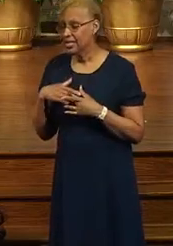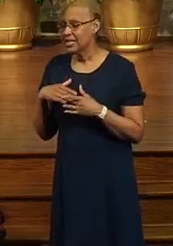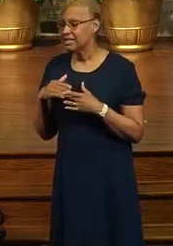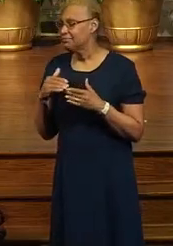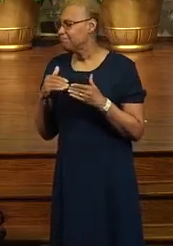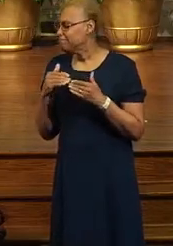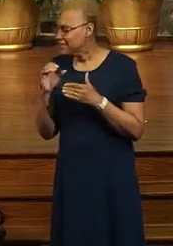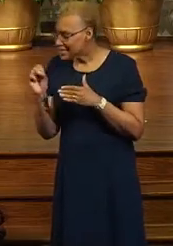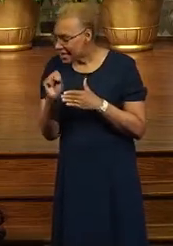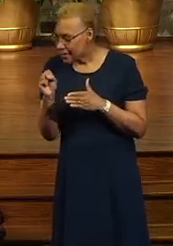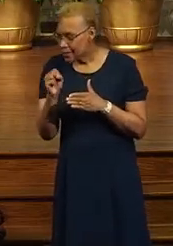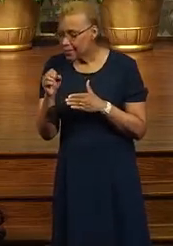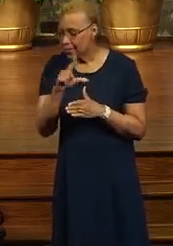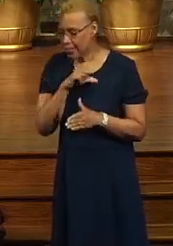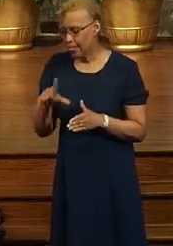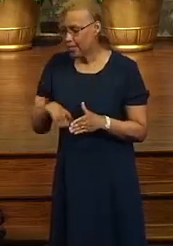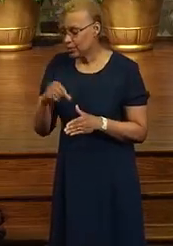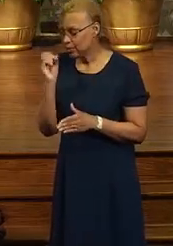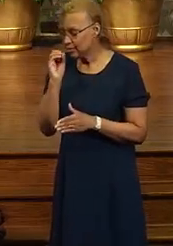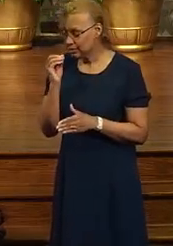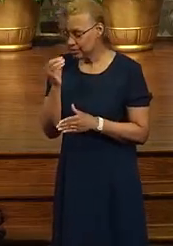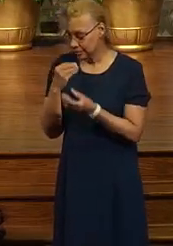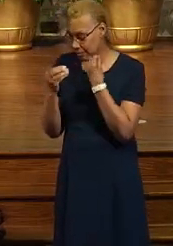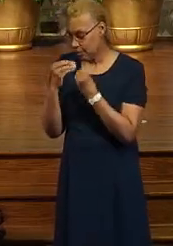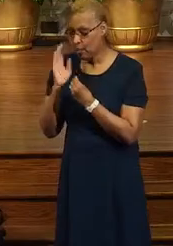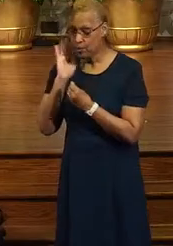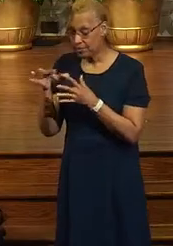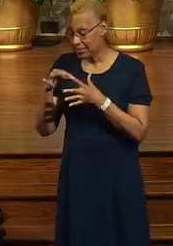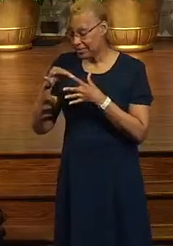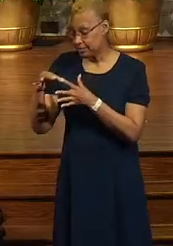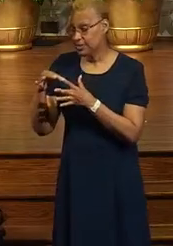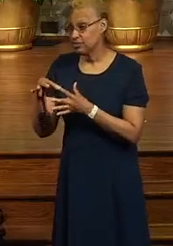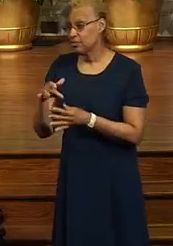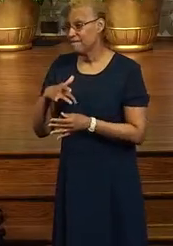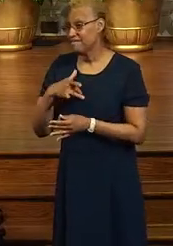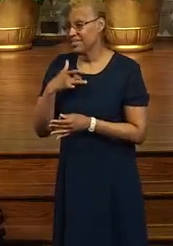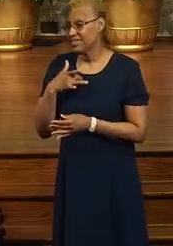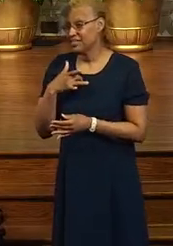going to be something special. I feel it. So